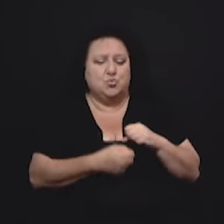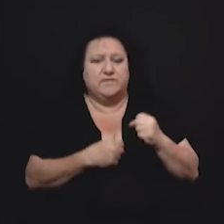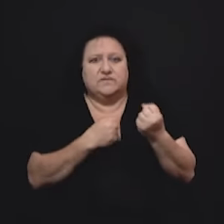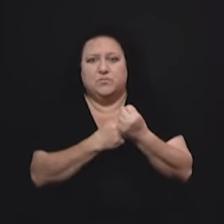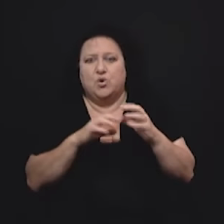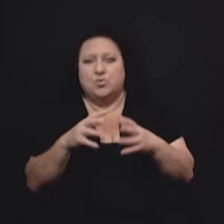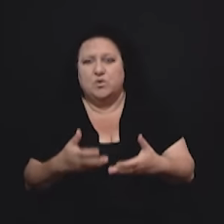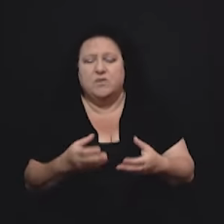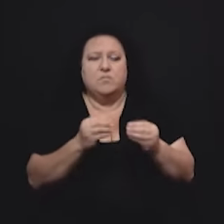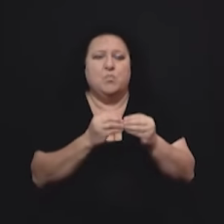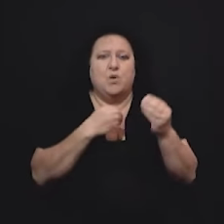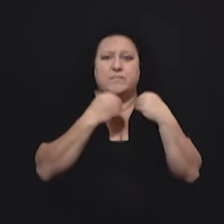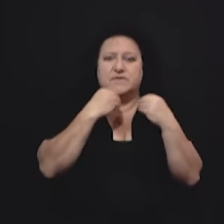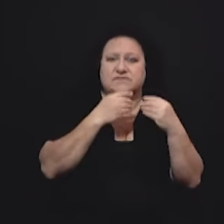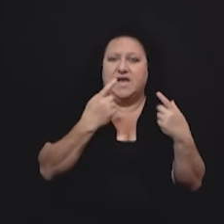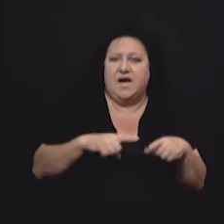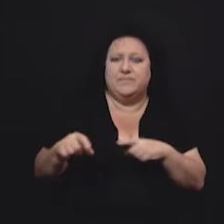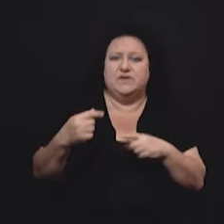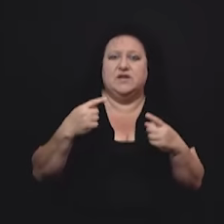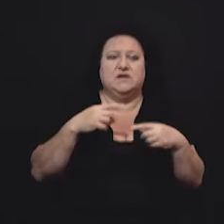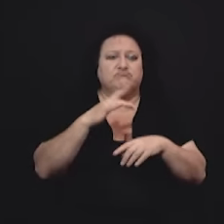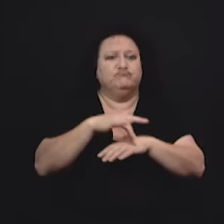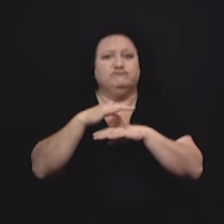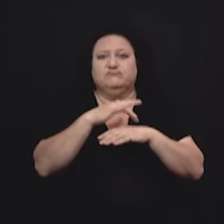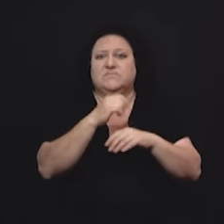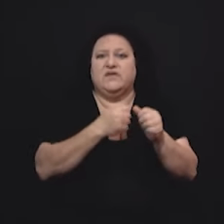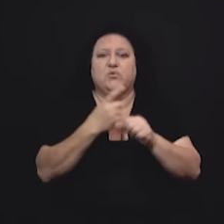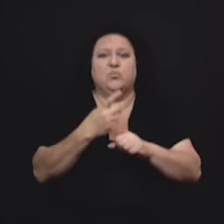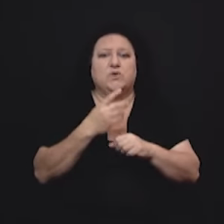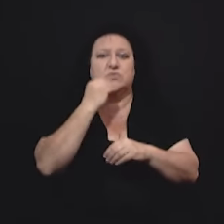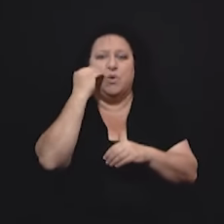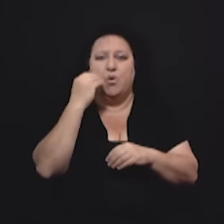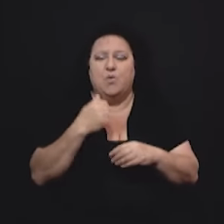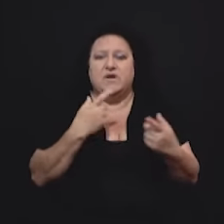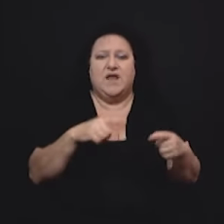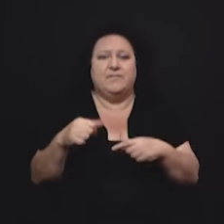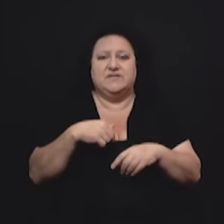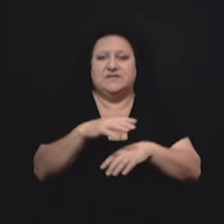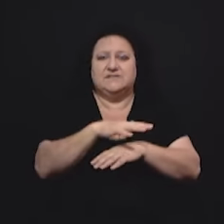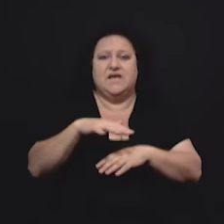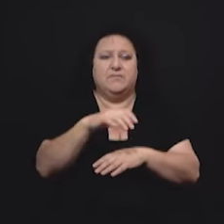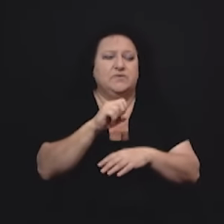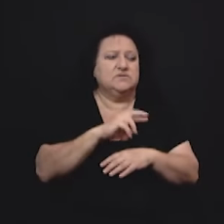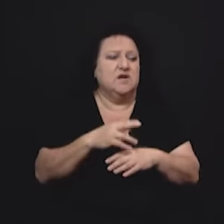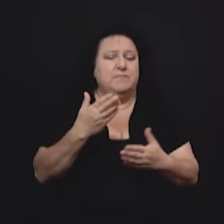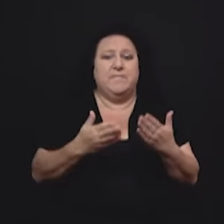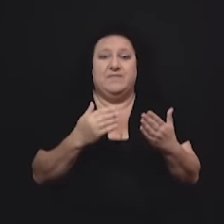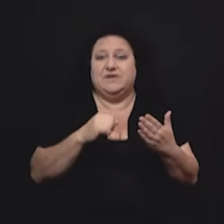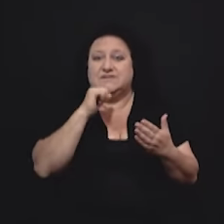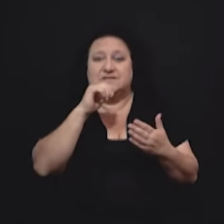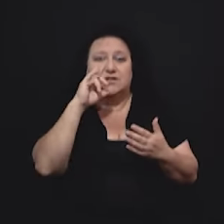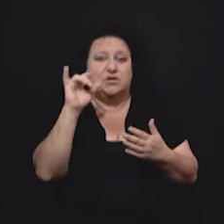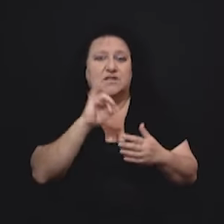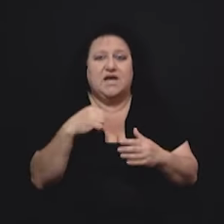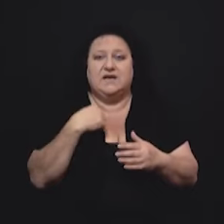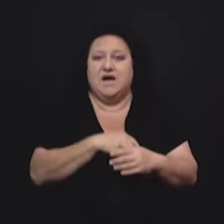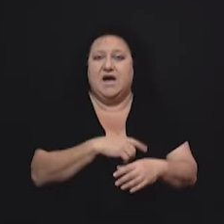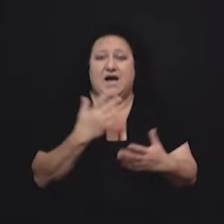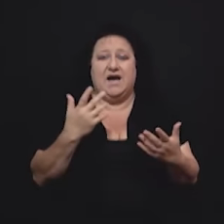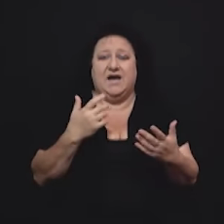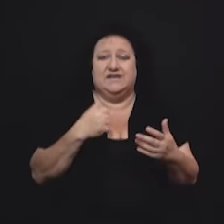in everybody's homes that are not on this campus. It may look like us not fighting Old Hickory traffic to get here. It may